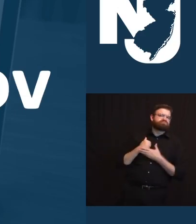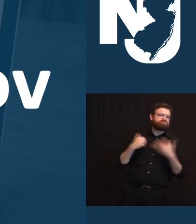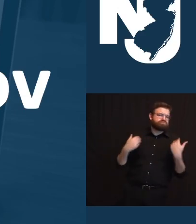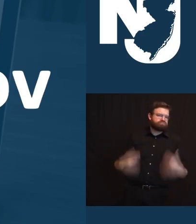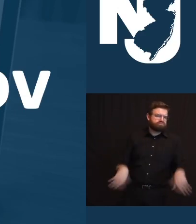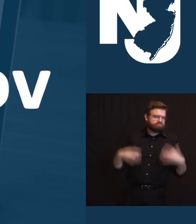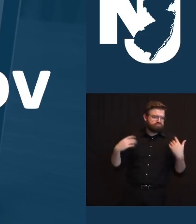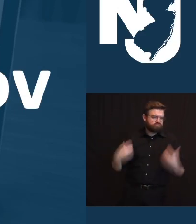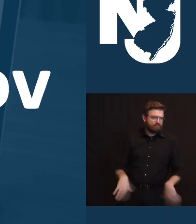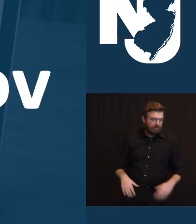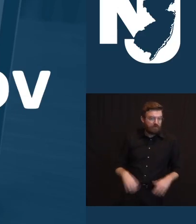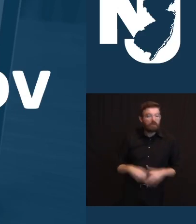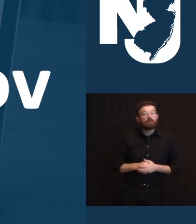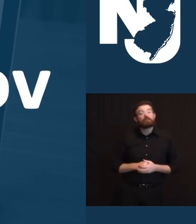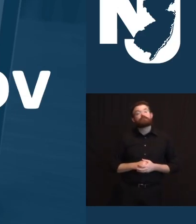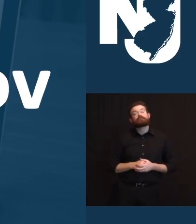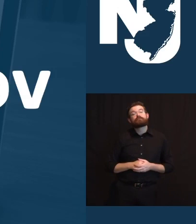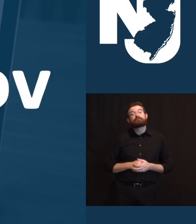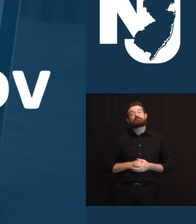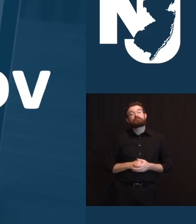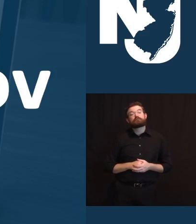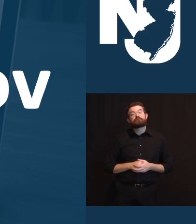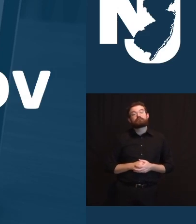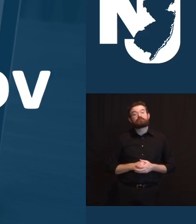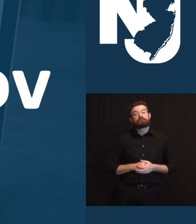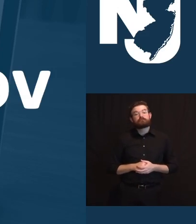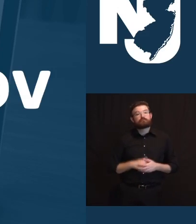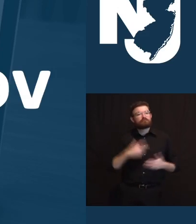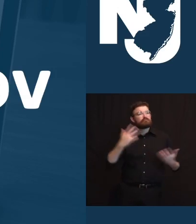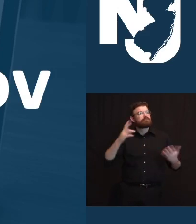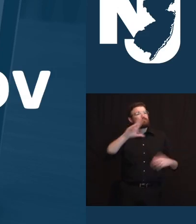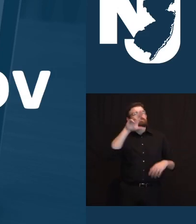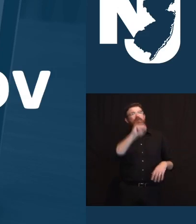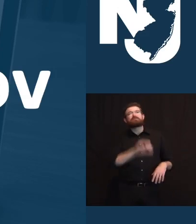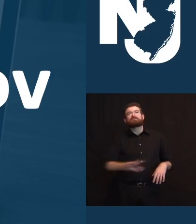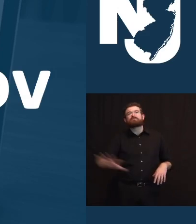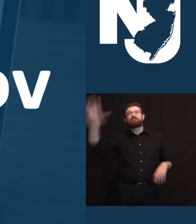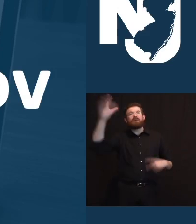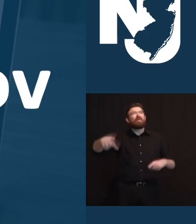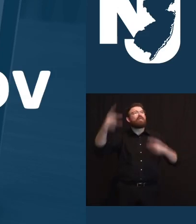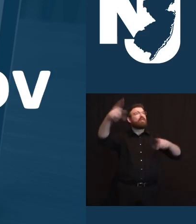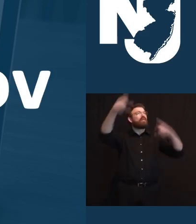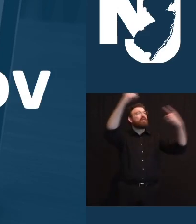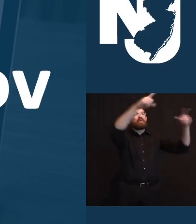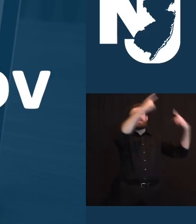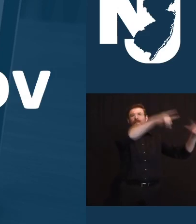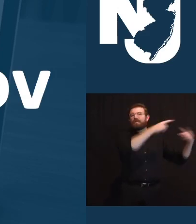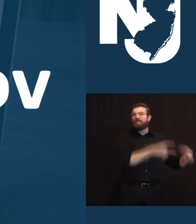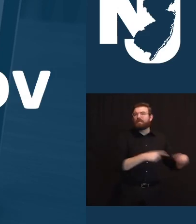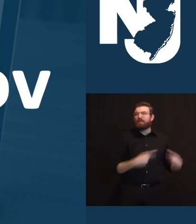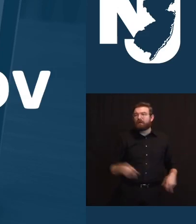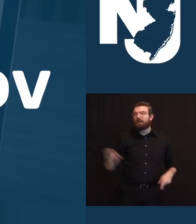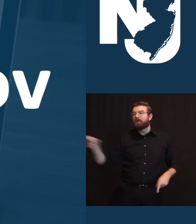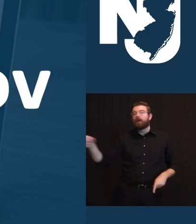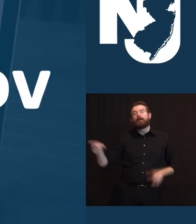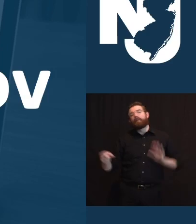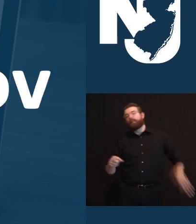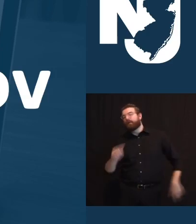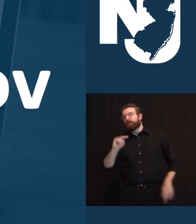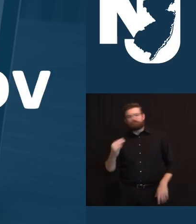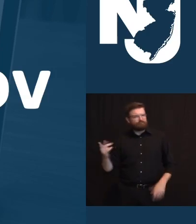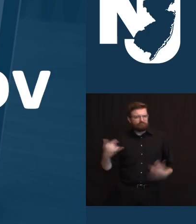am grateful that he hasn't forgotten that we here in New Jersey aren't out of the woods yet, and he and I spoke explicitly about the fact that he would be